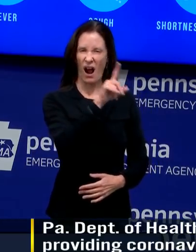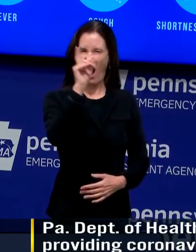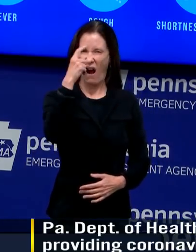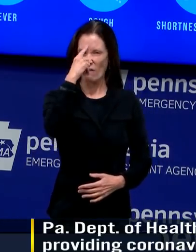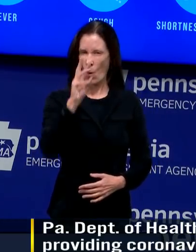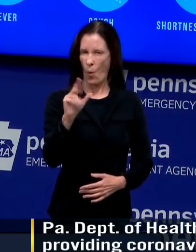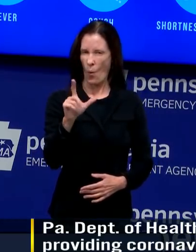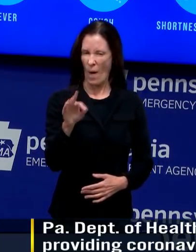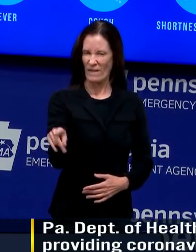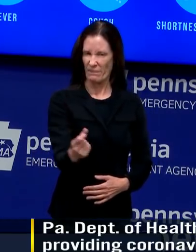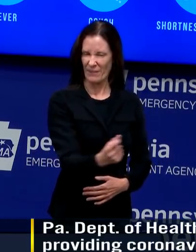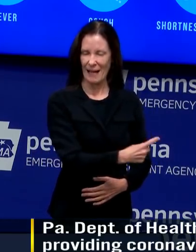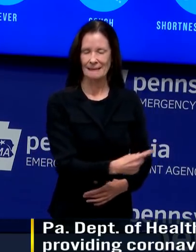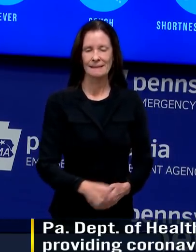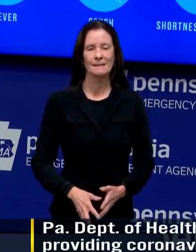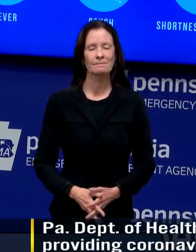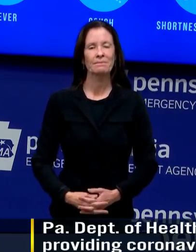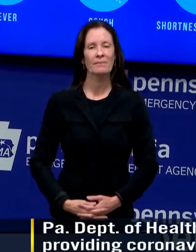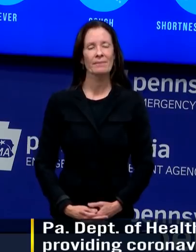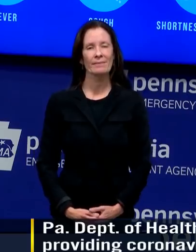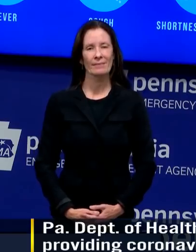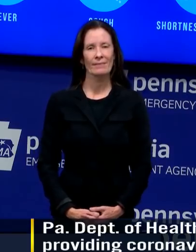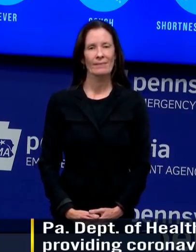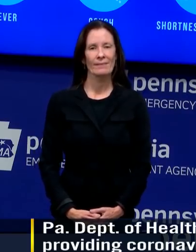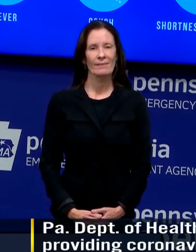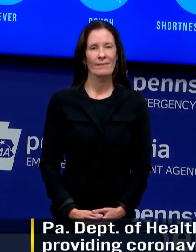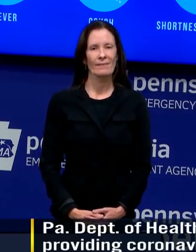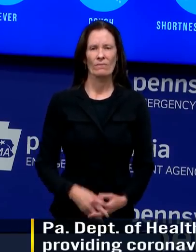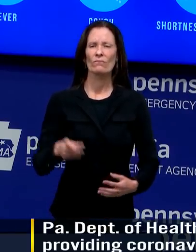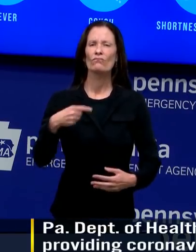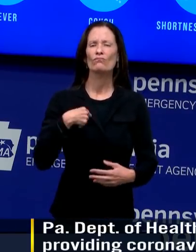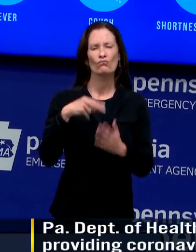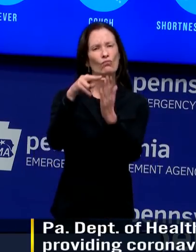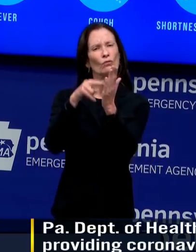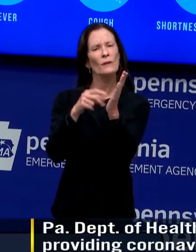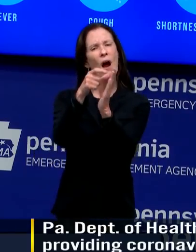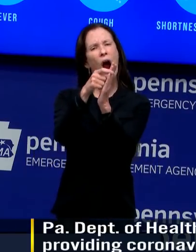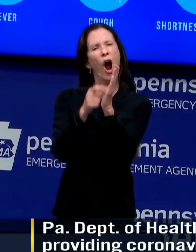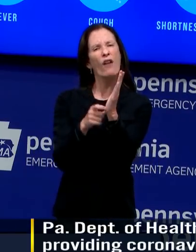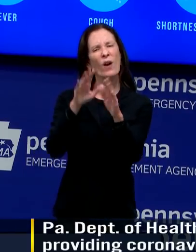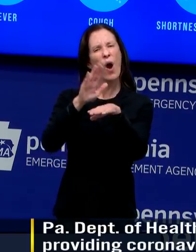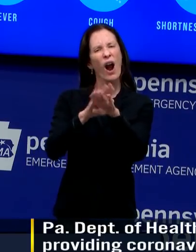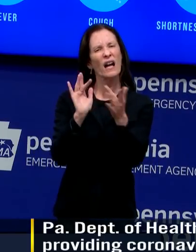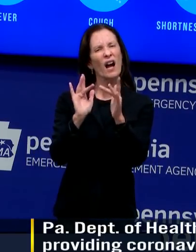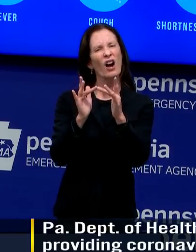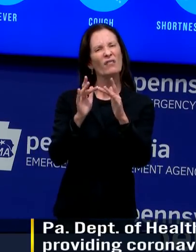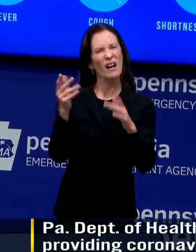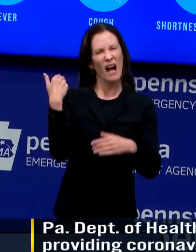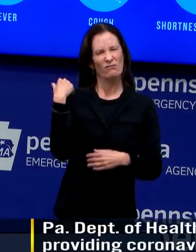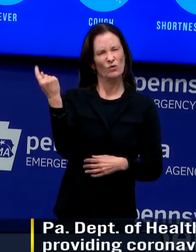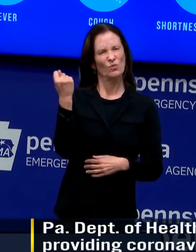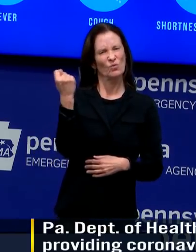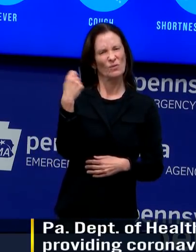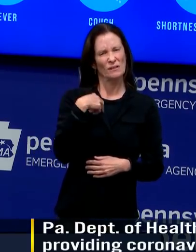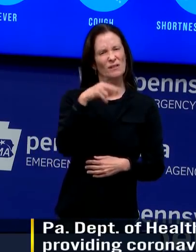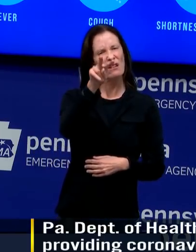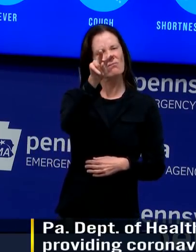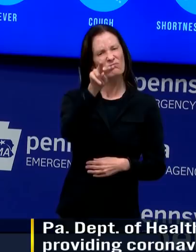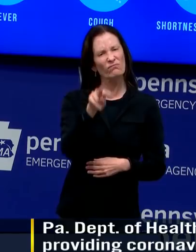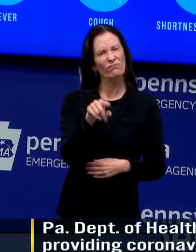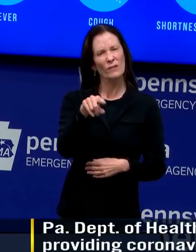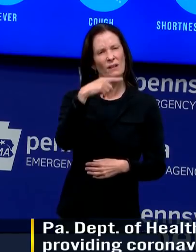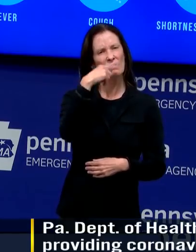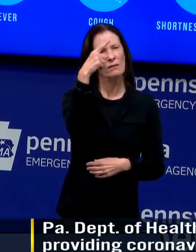Governor, from the Daily Press, there was an article making the rounds online Tuesday citing the latest computer projections from the University of